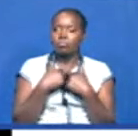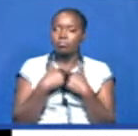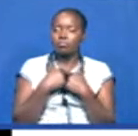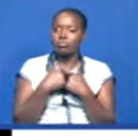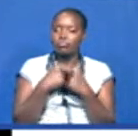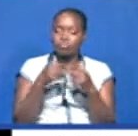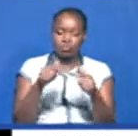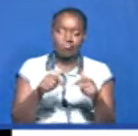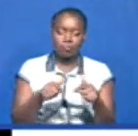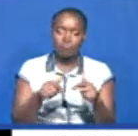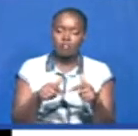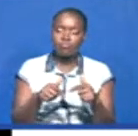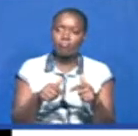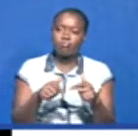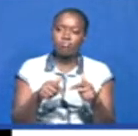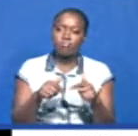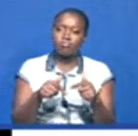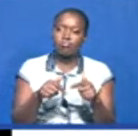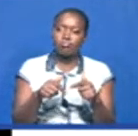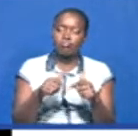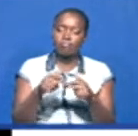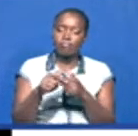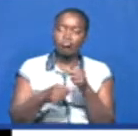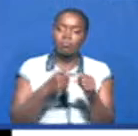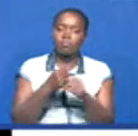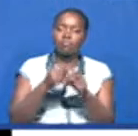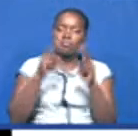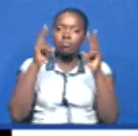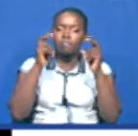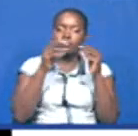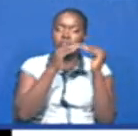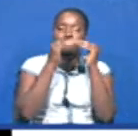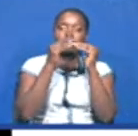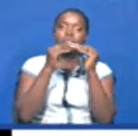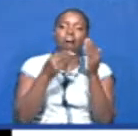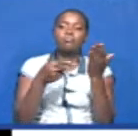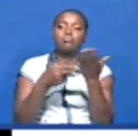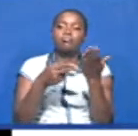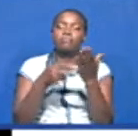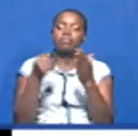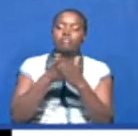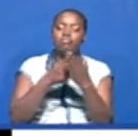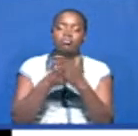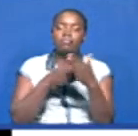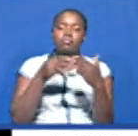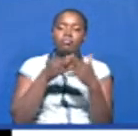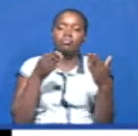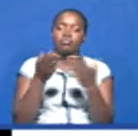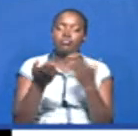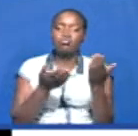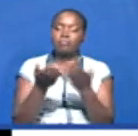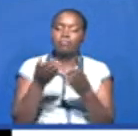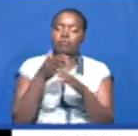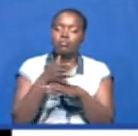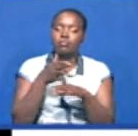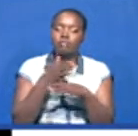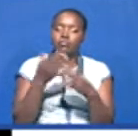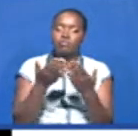Today, going by this year's theme, leveraging technology in the fight against counterfeit trade, the intellectual